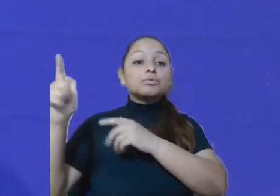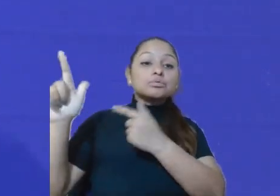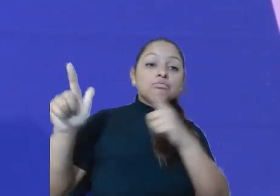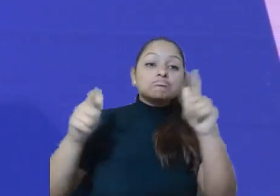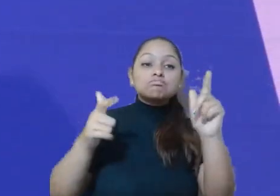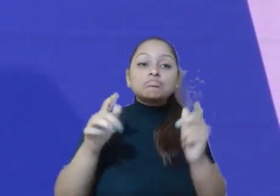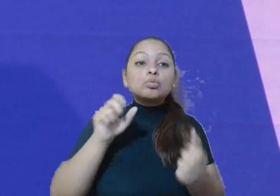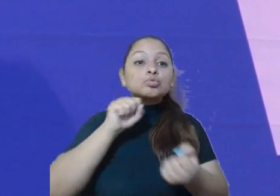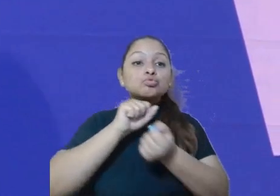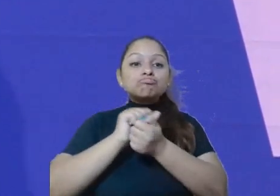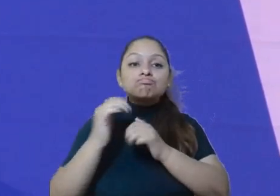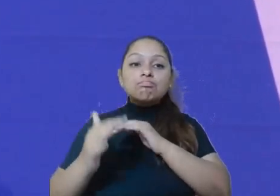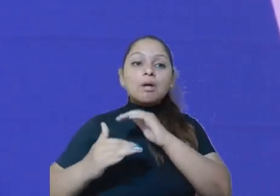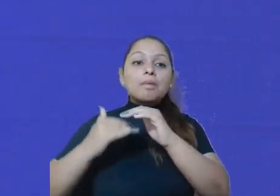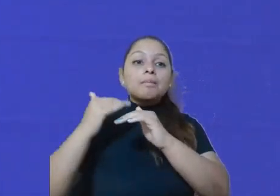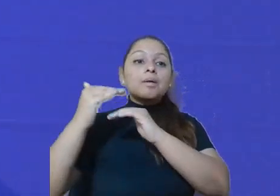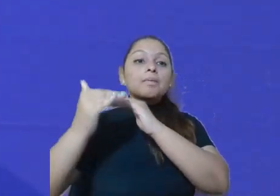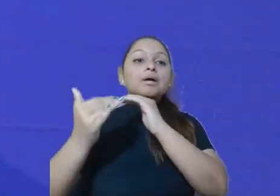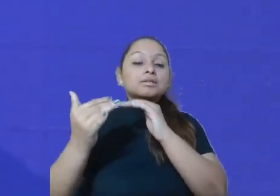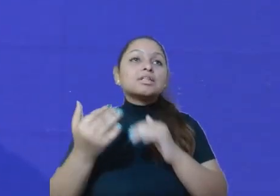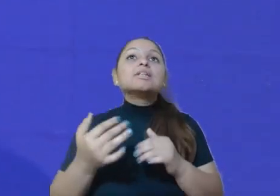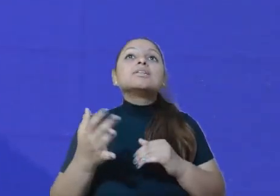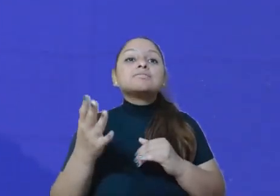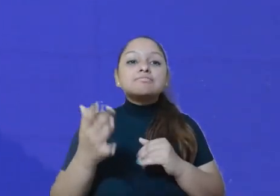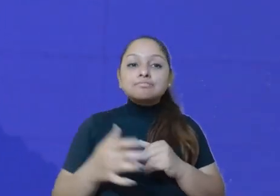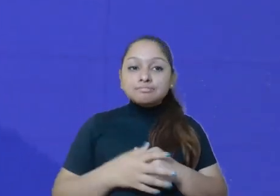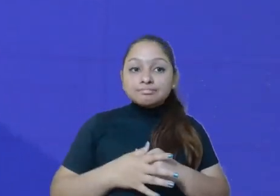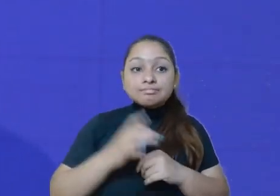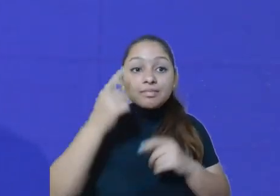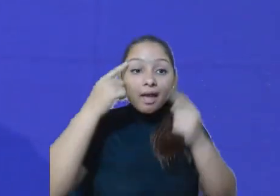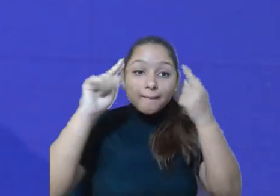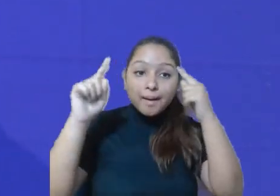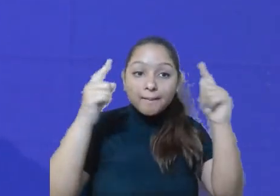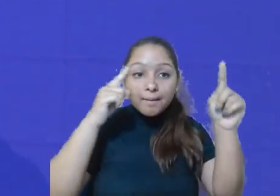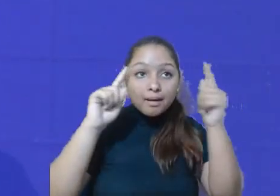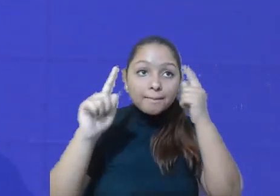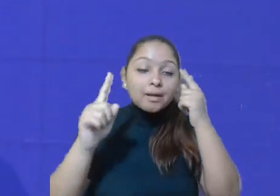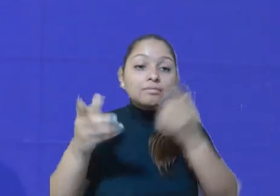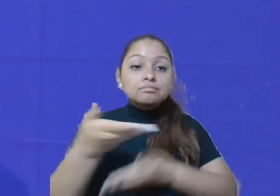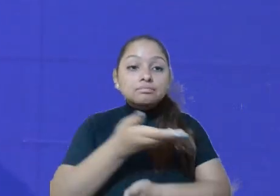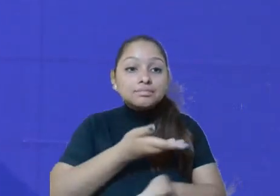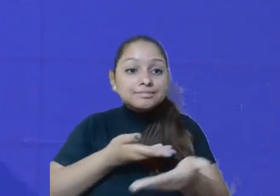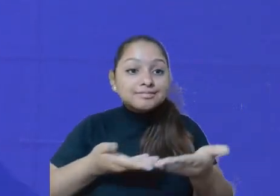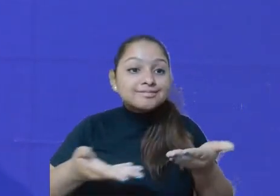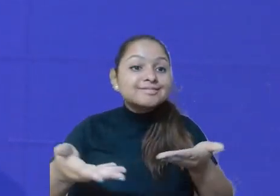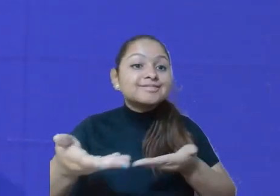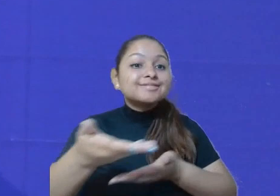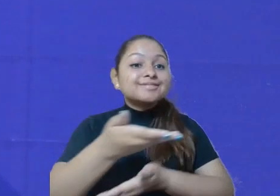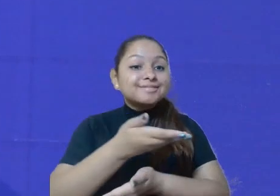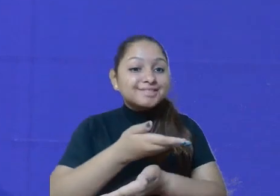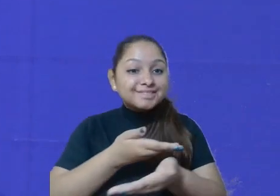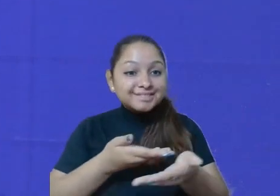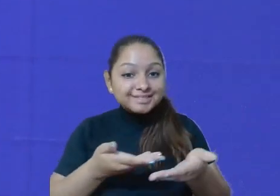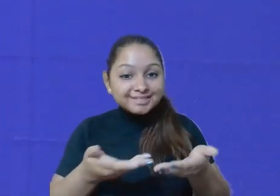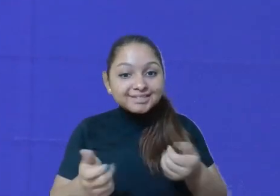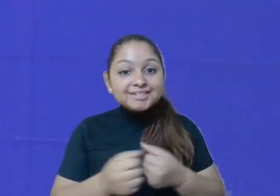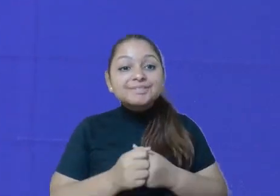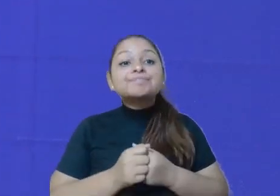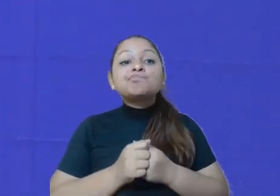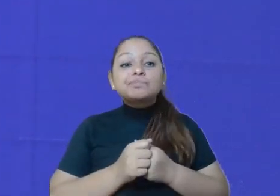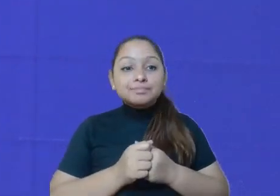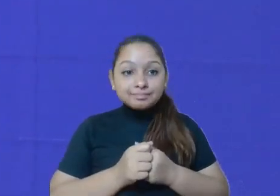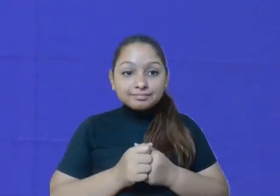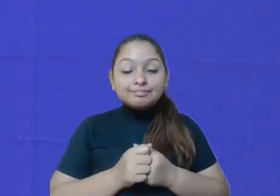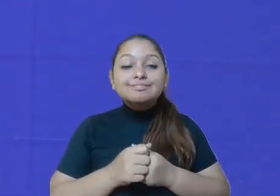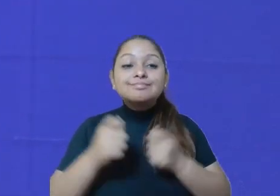grow and develop their ideas with Suzano. And by doing that in partnership, we can see the